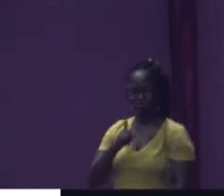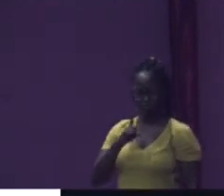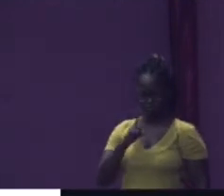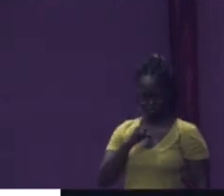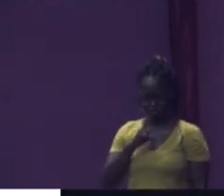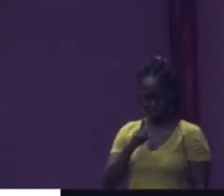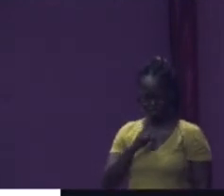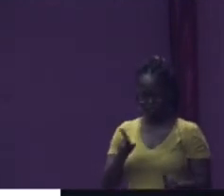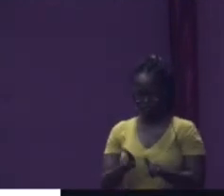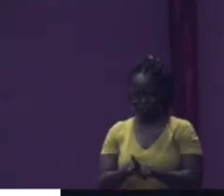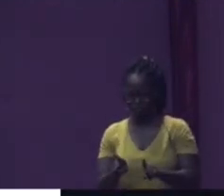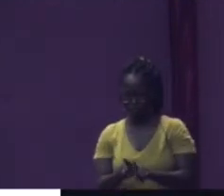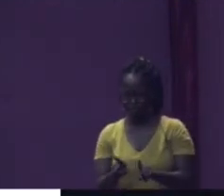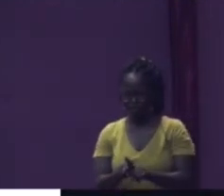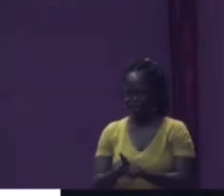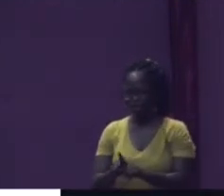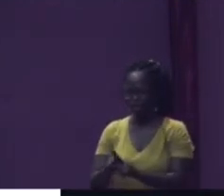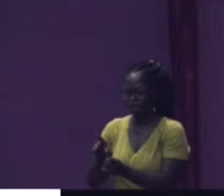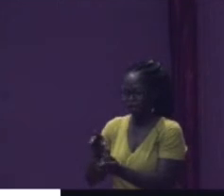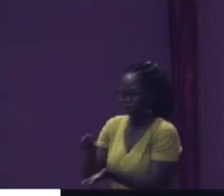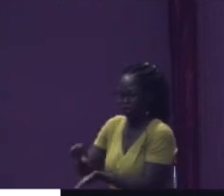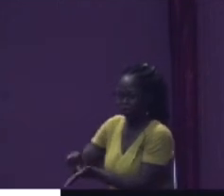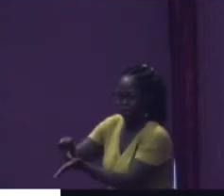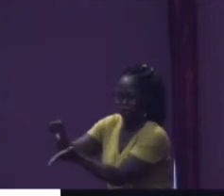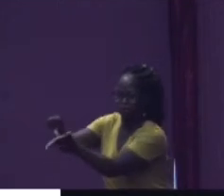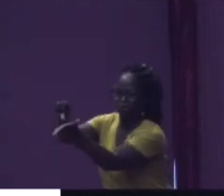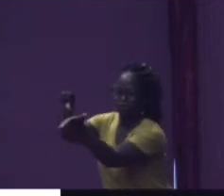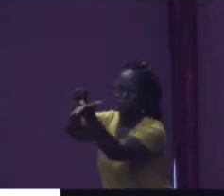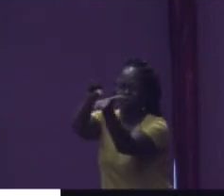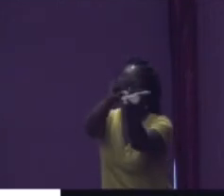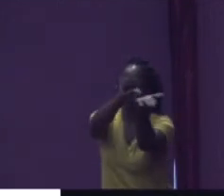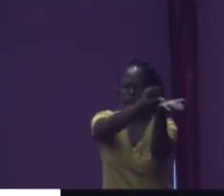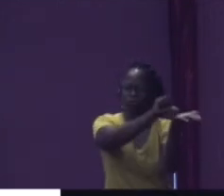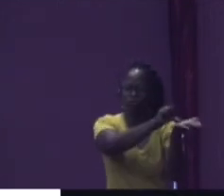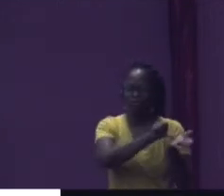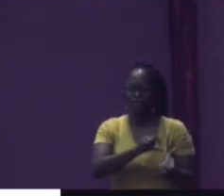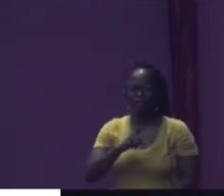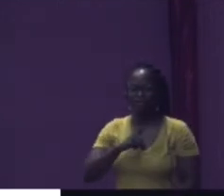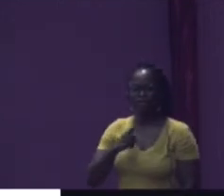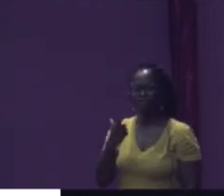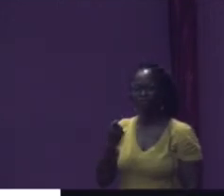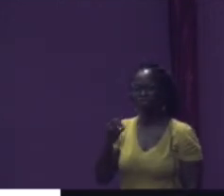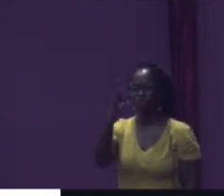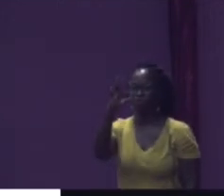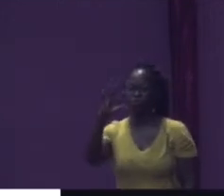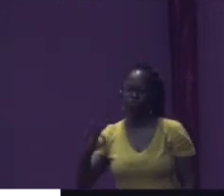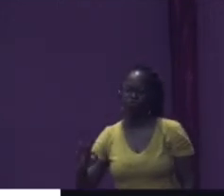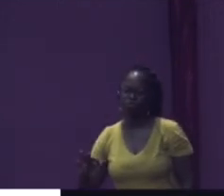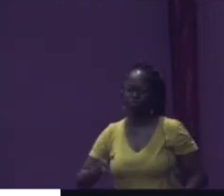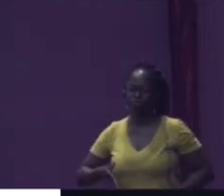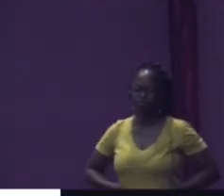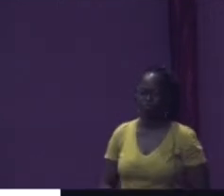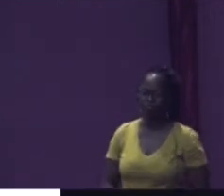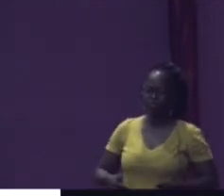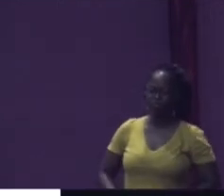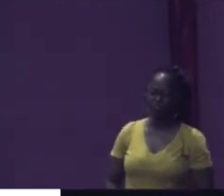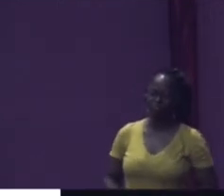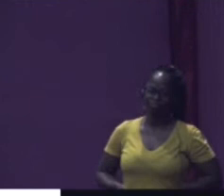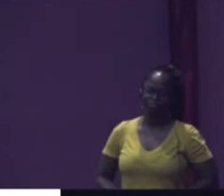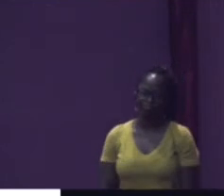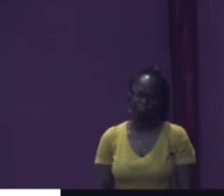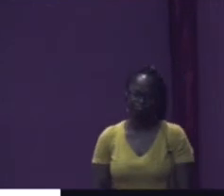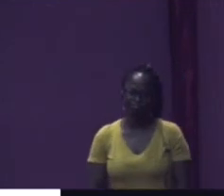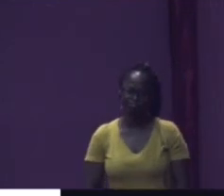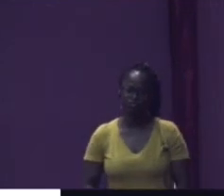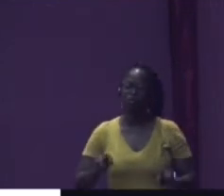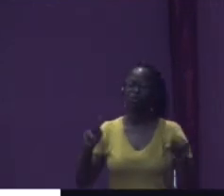handle 20% of the births. So what happens then if suddenly everyone's referred to the